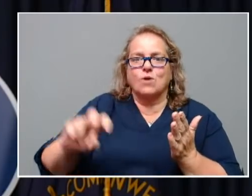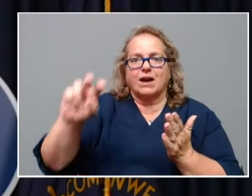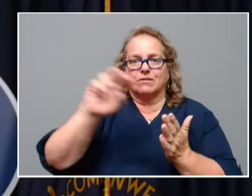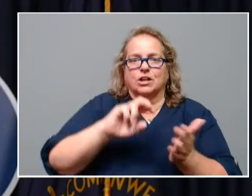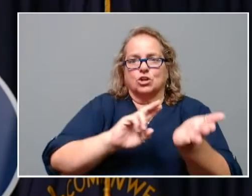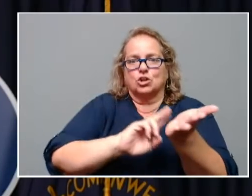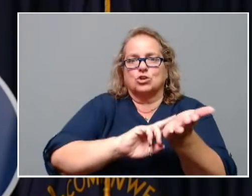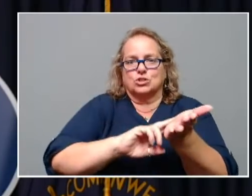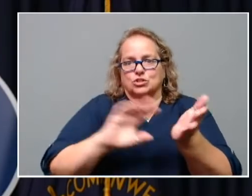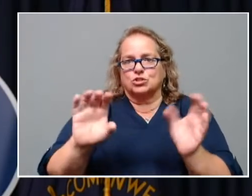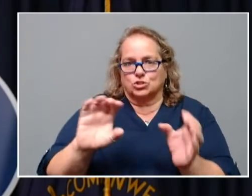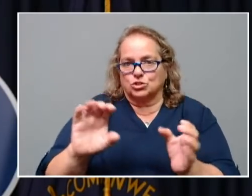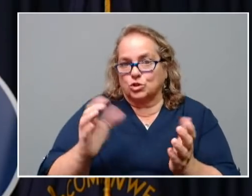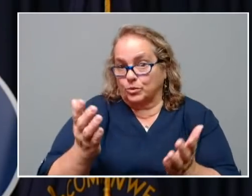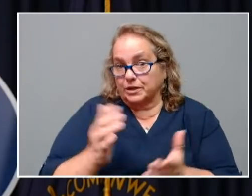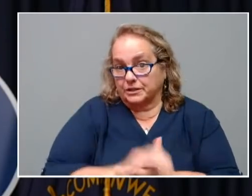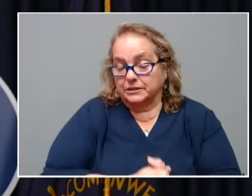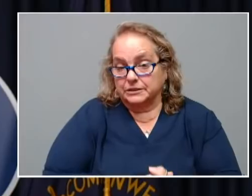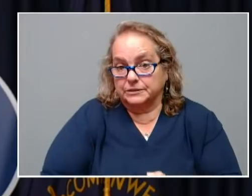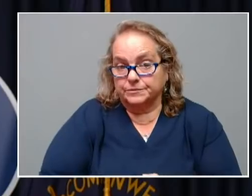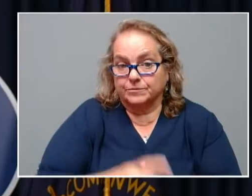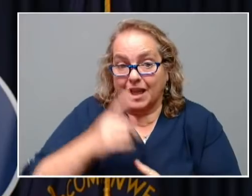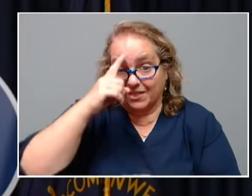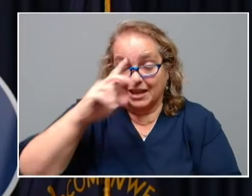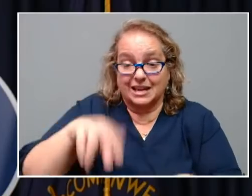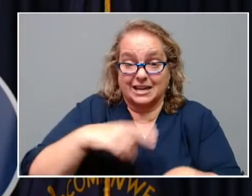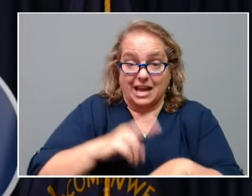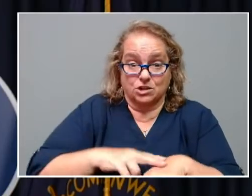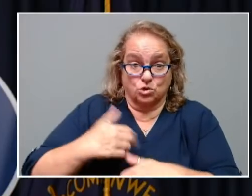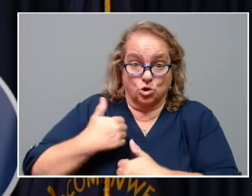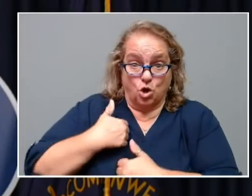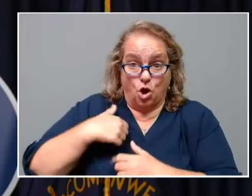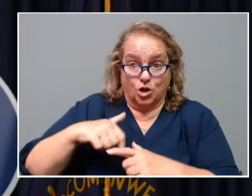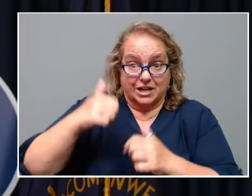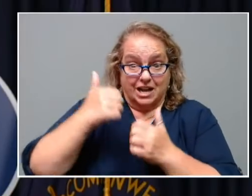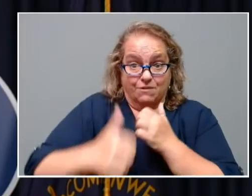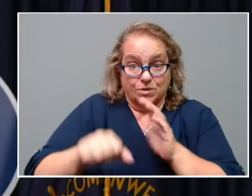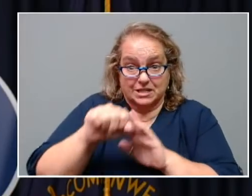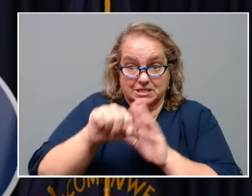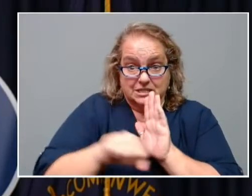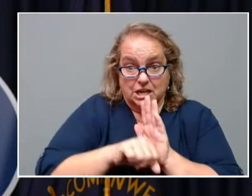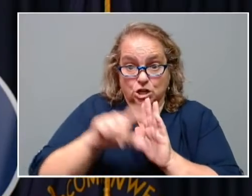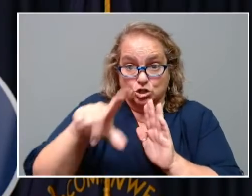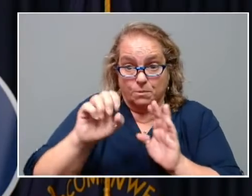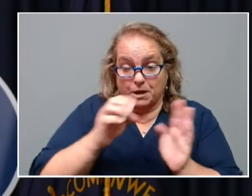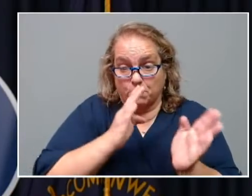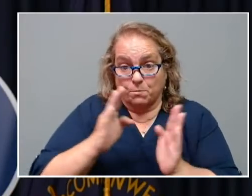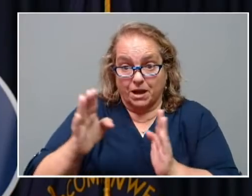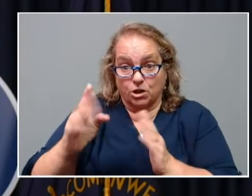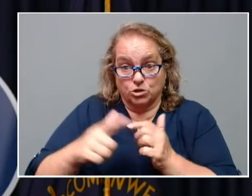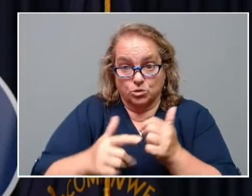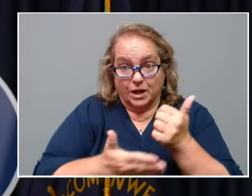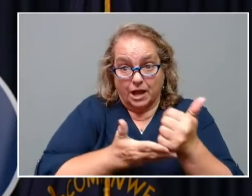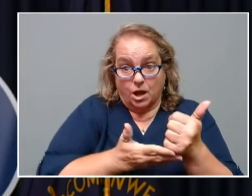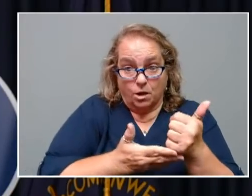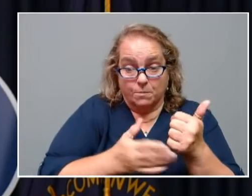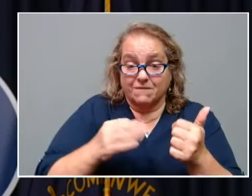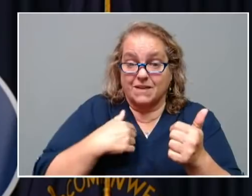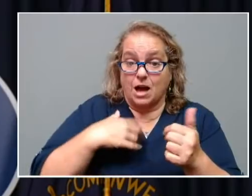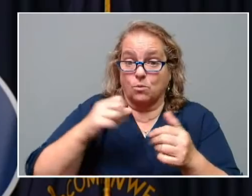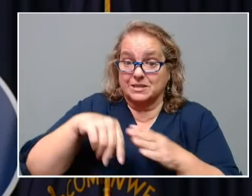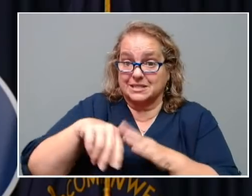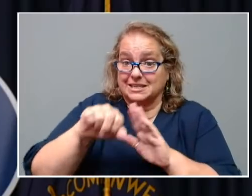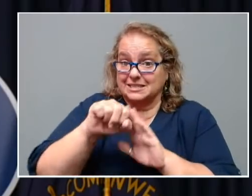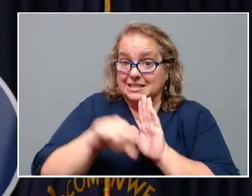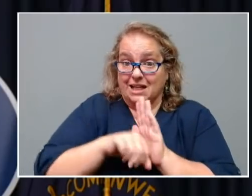think that National Guard in every state should be prepared for assistance. If I was in a state that hadn't been hit as hard yet,